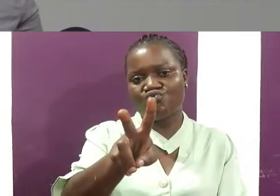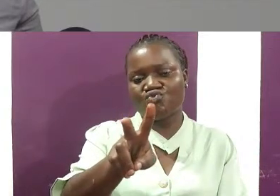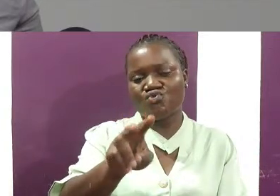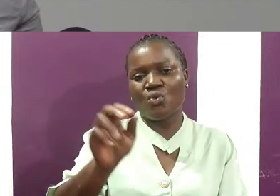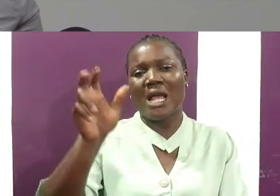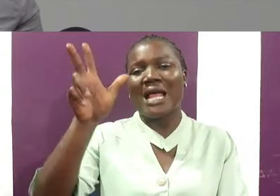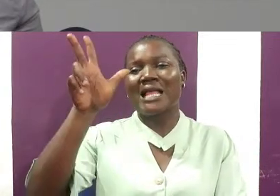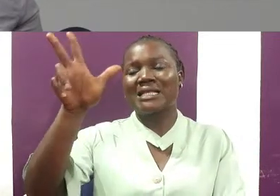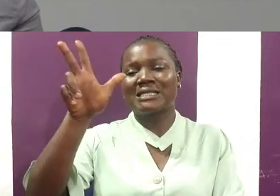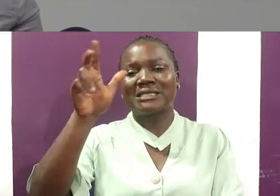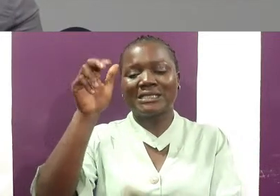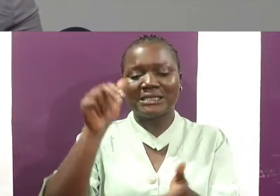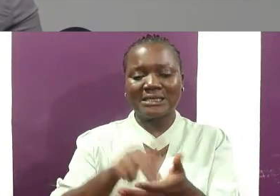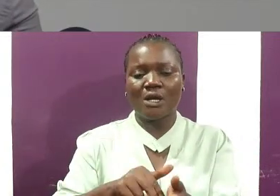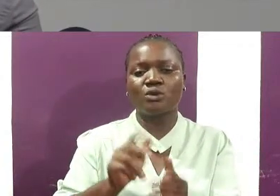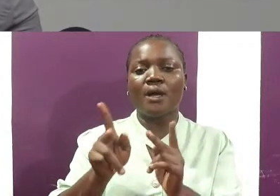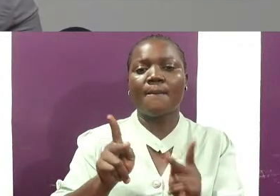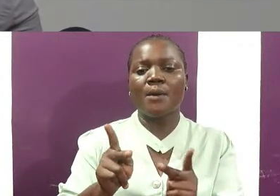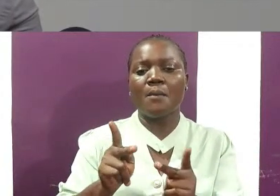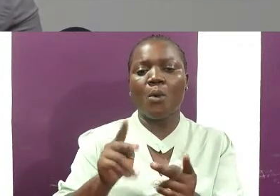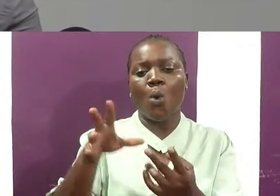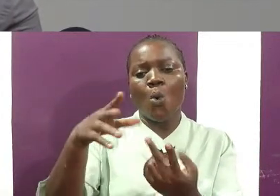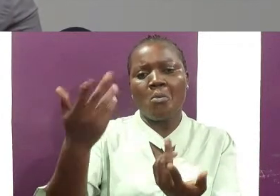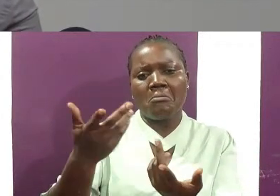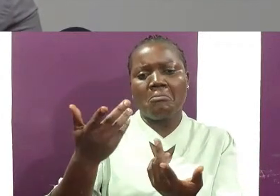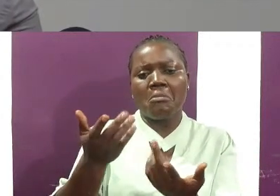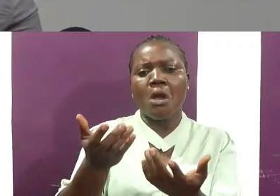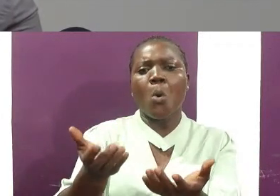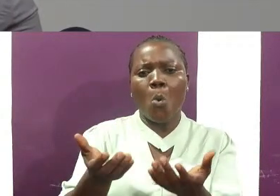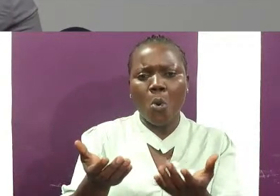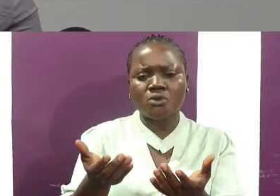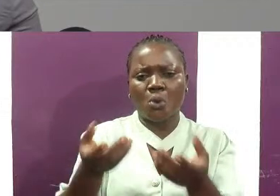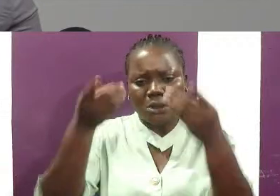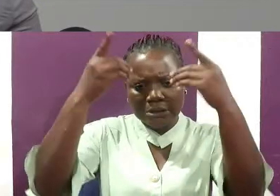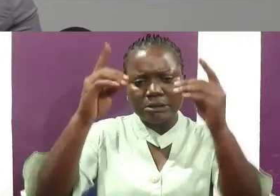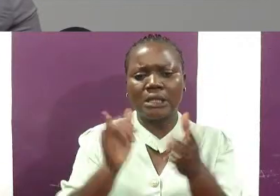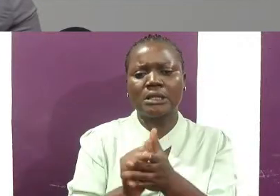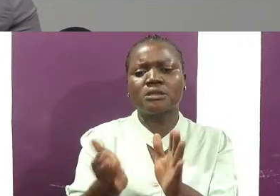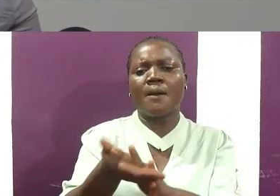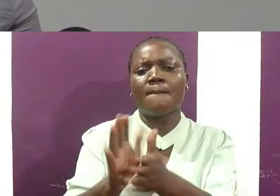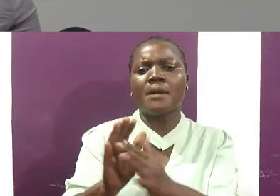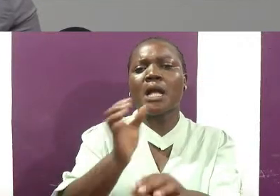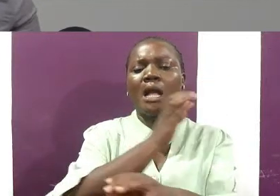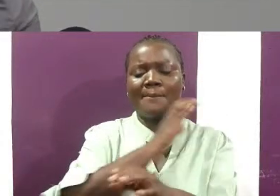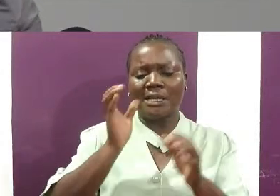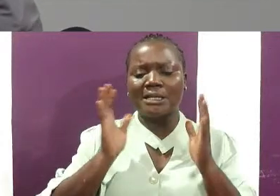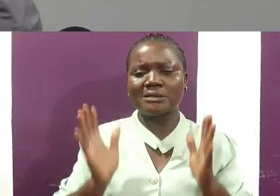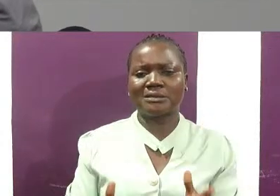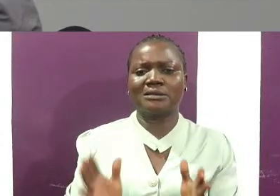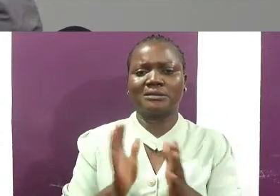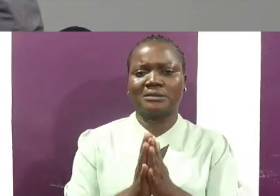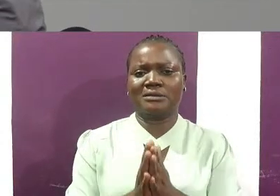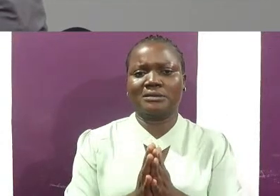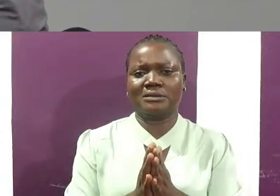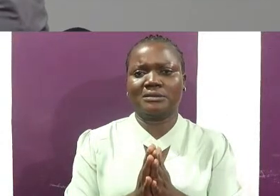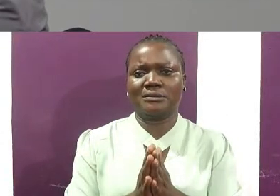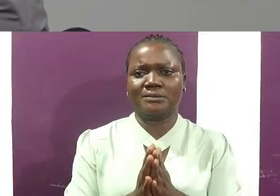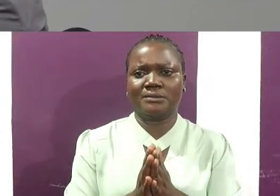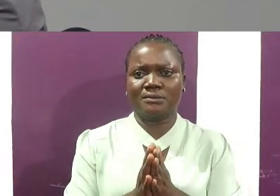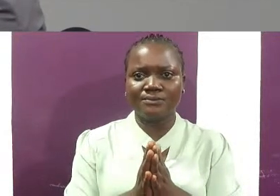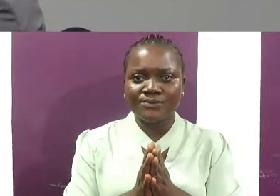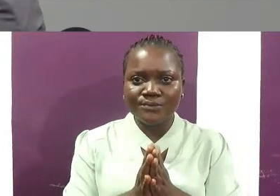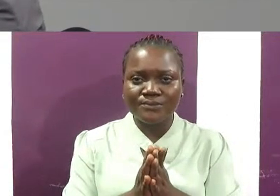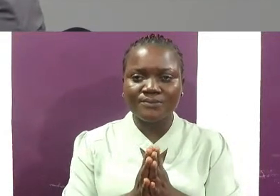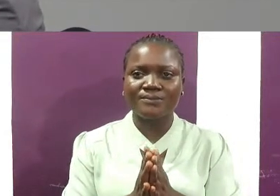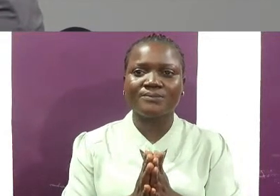people chose to become Christians that day. Okay, there's a church. But there were people, evidently, because we weren't told, and all of the